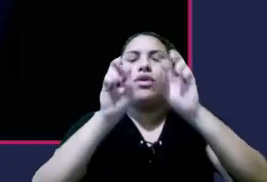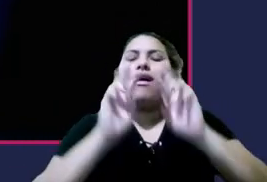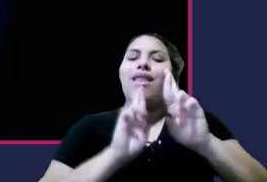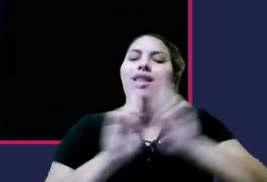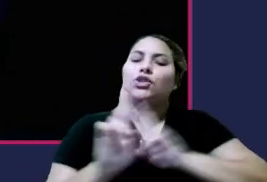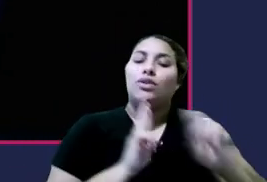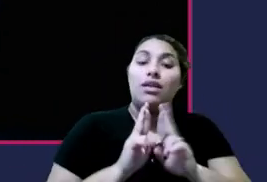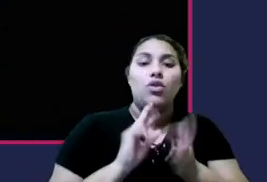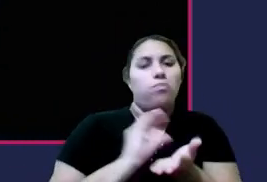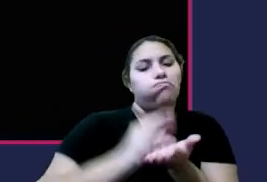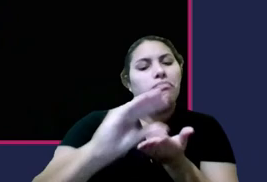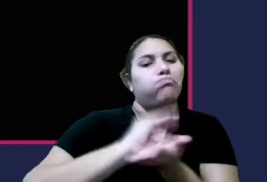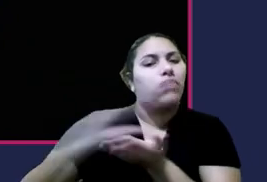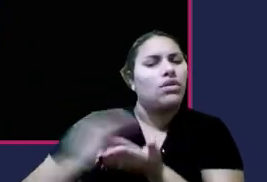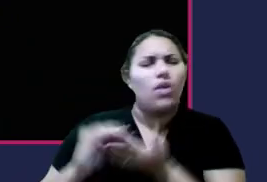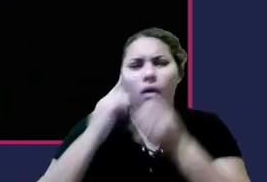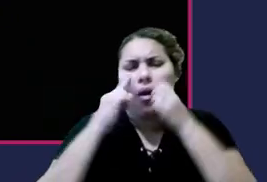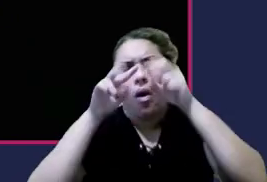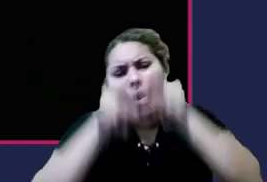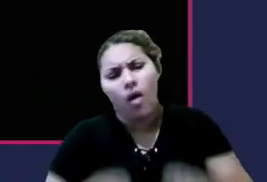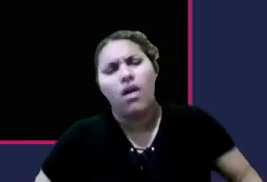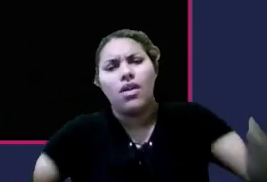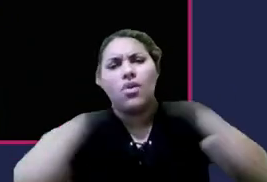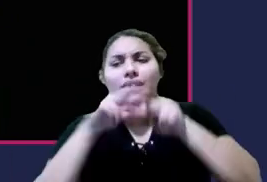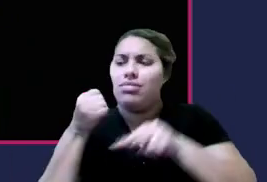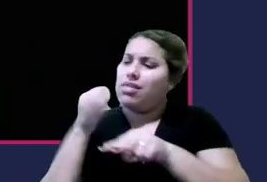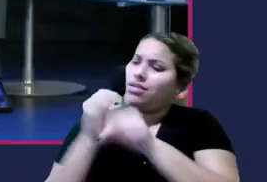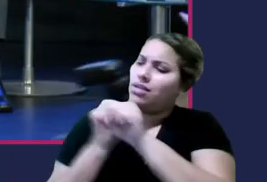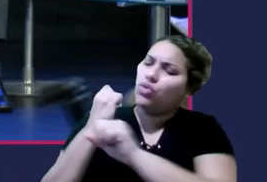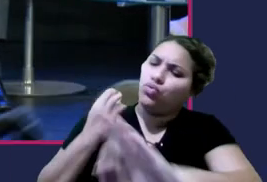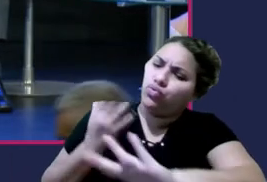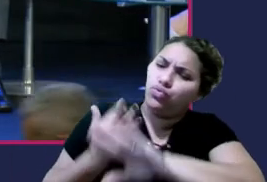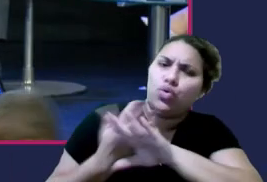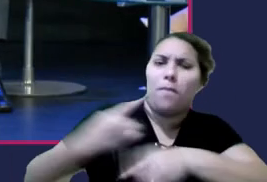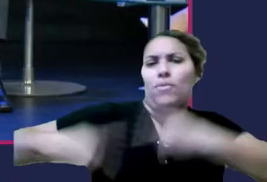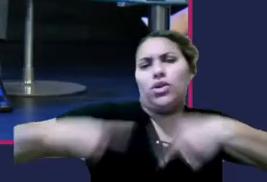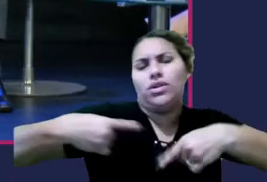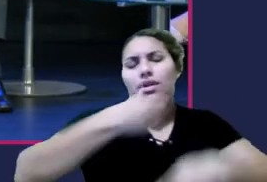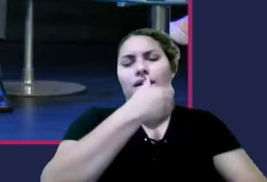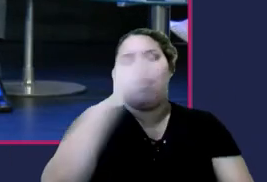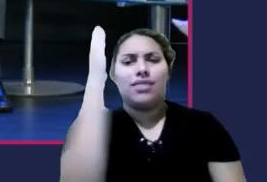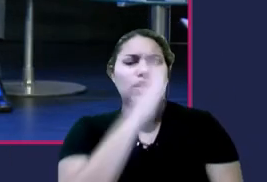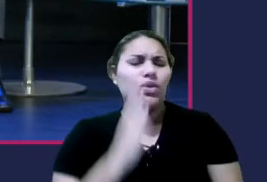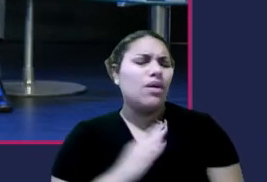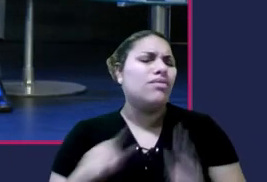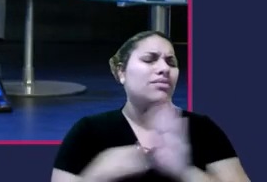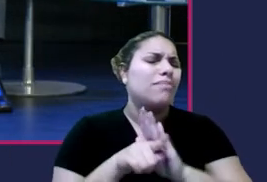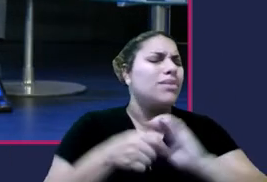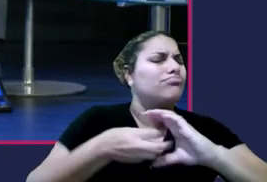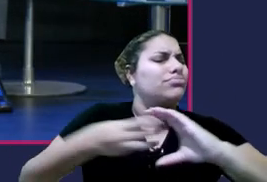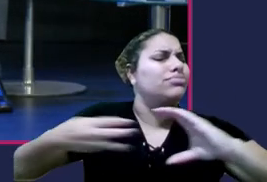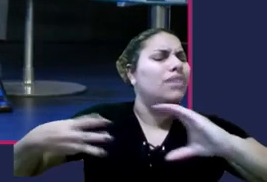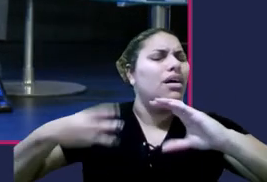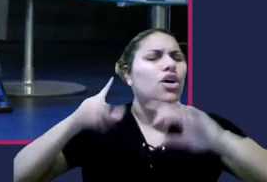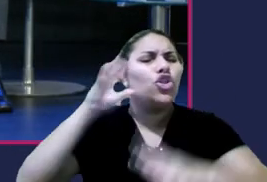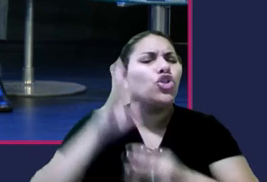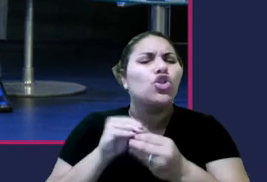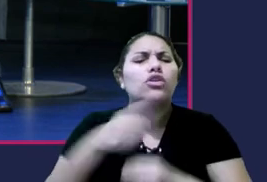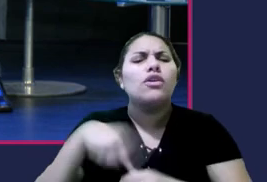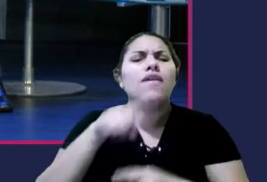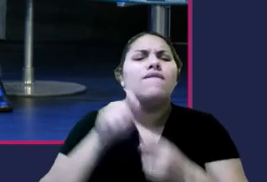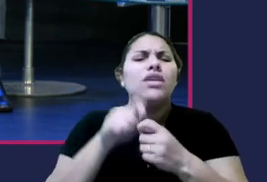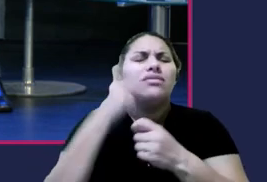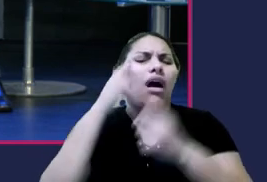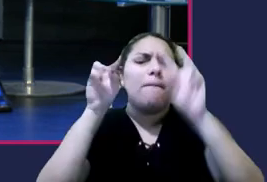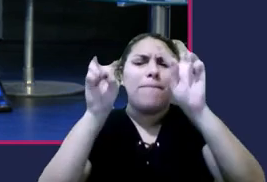all issues related to financing and funding. When you think about rare disease and